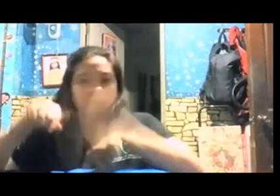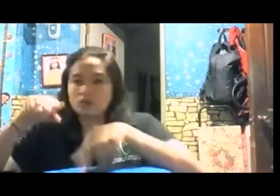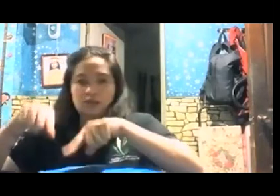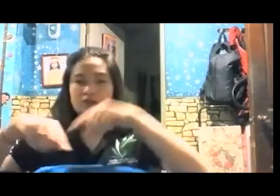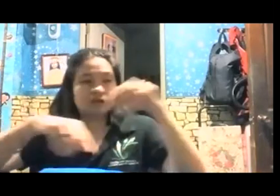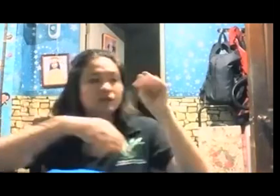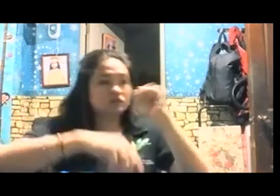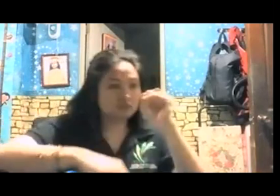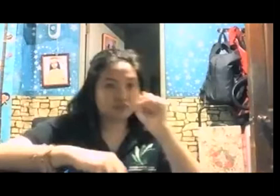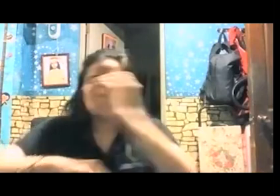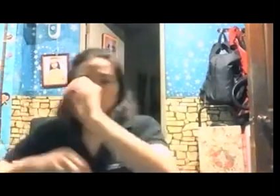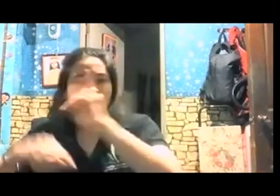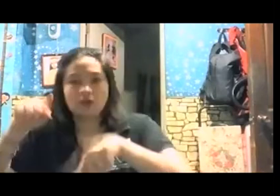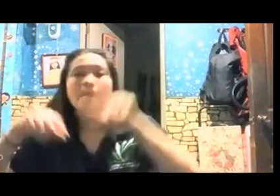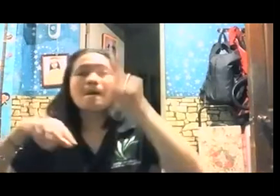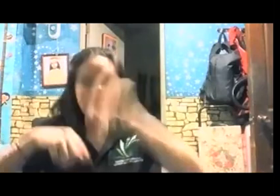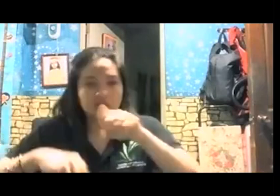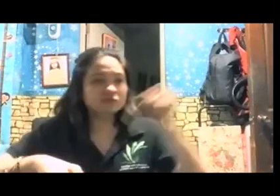and no object.